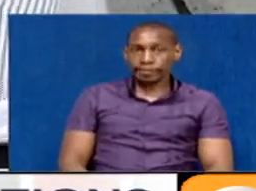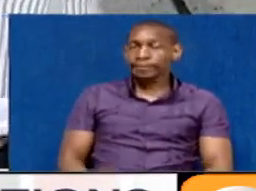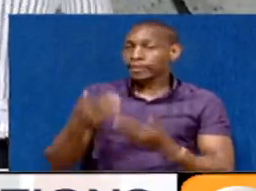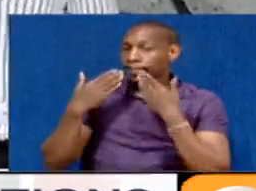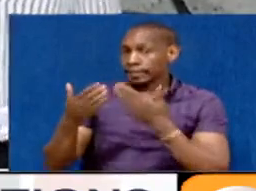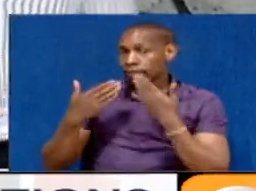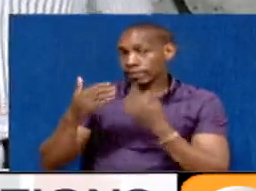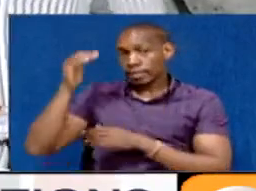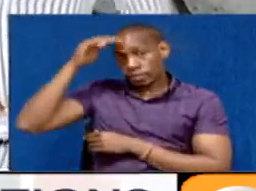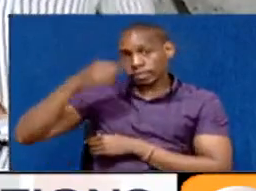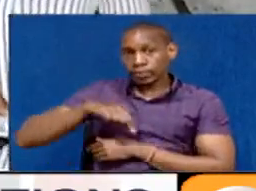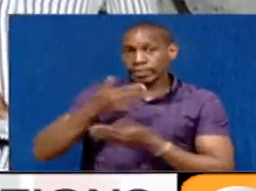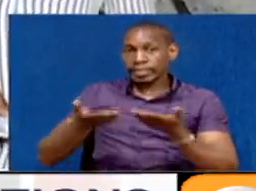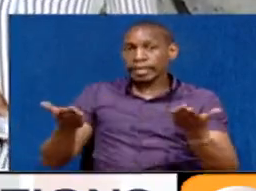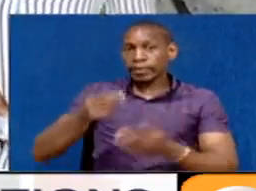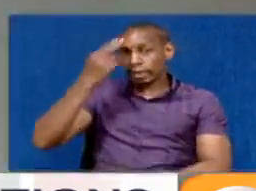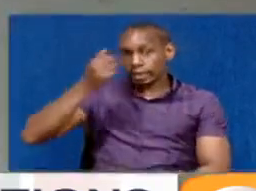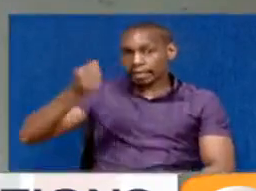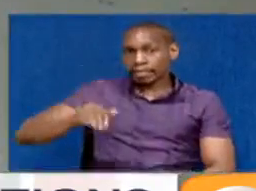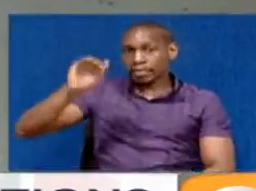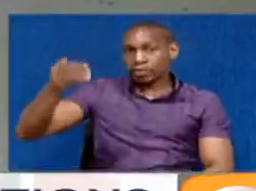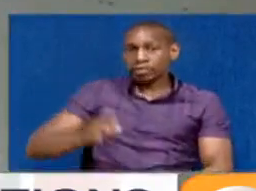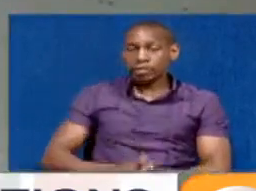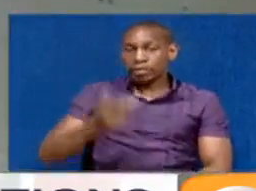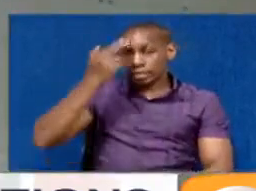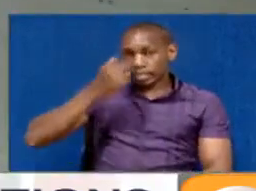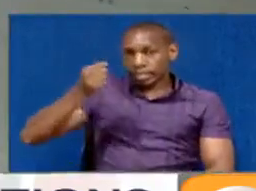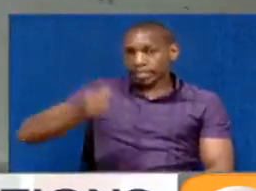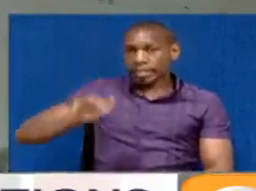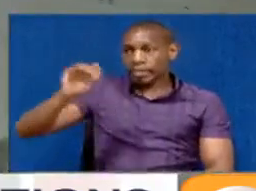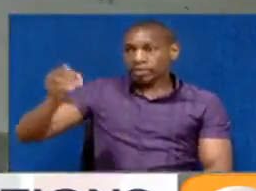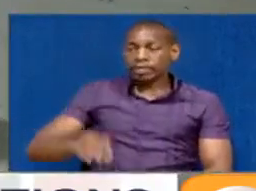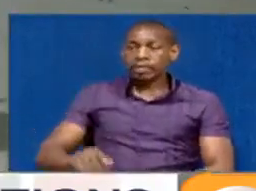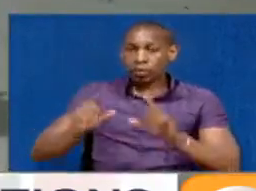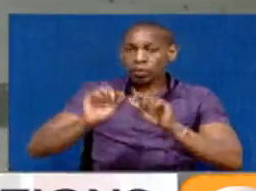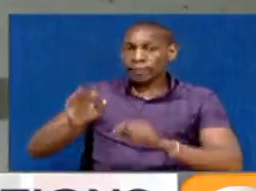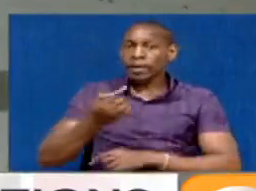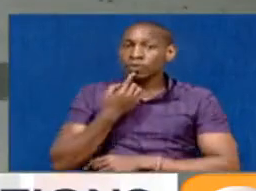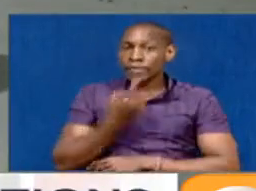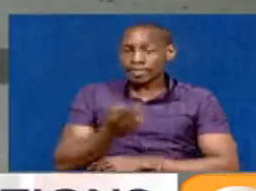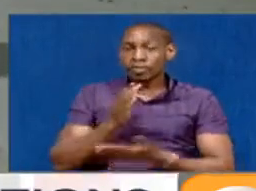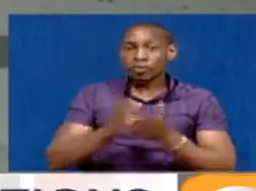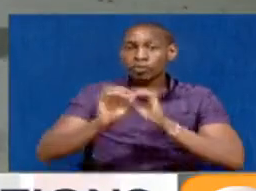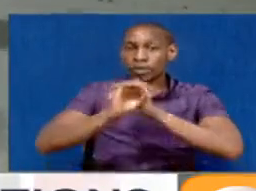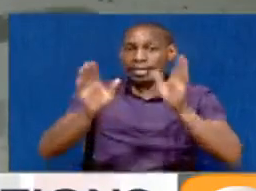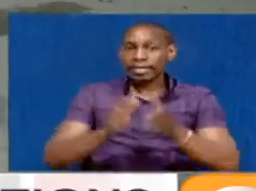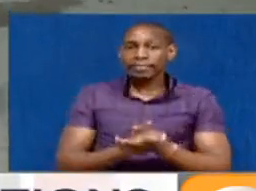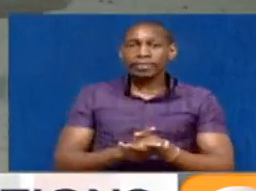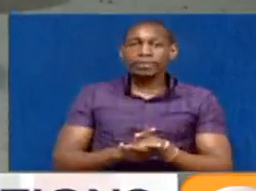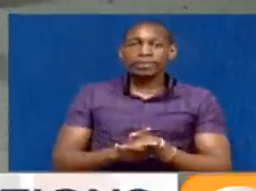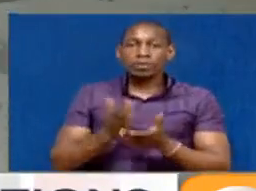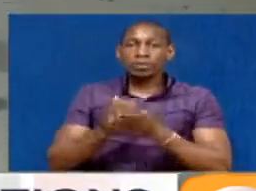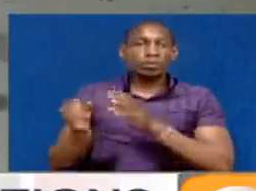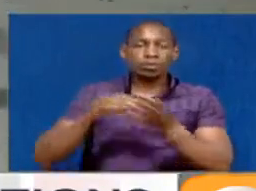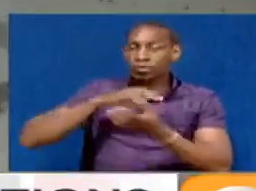Well, thank you, Lillian. We are here in Kajiado Town, Kajiado County. And like you mentioned clearly there has been a lot of